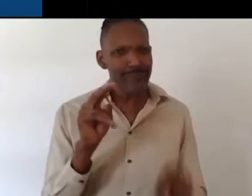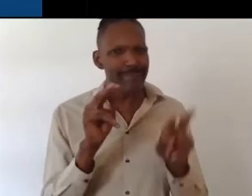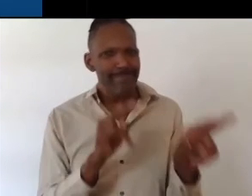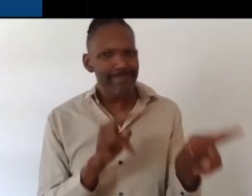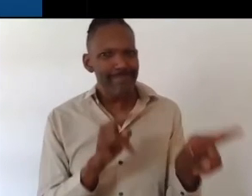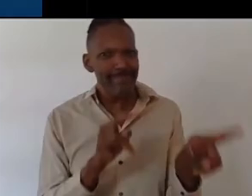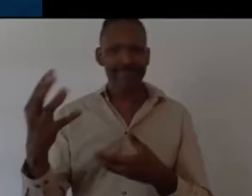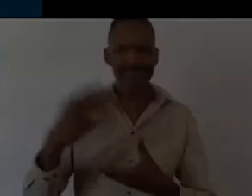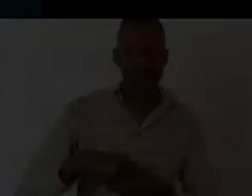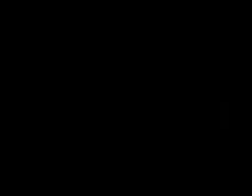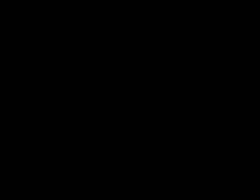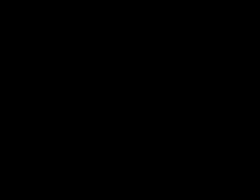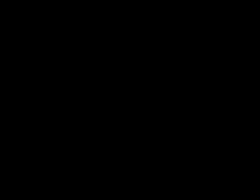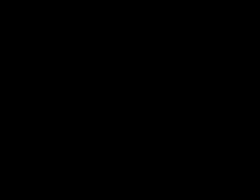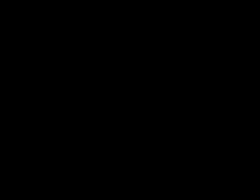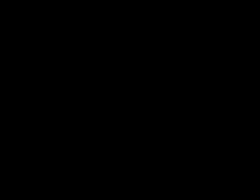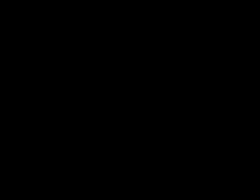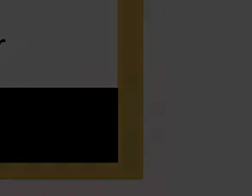participation.